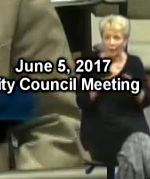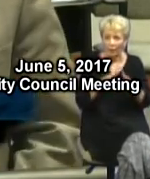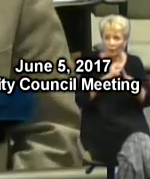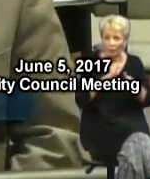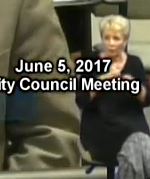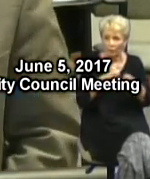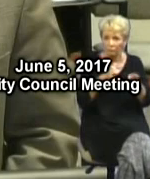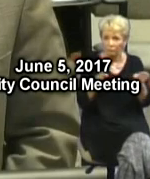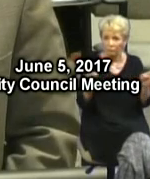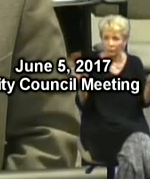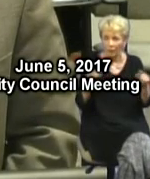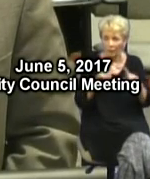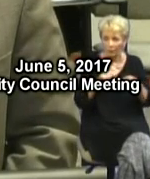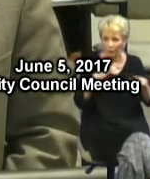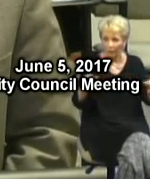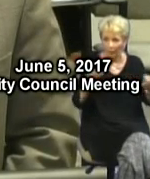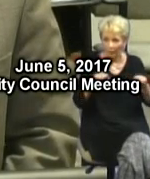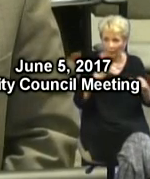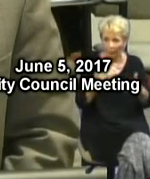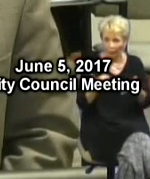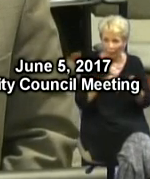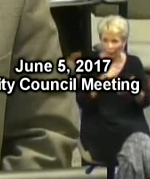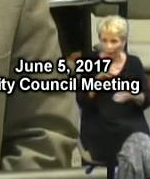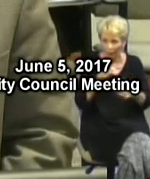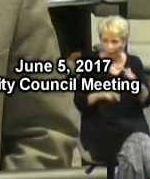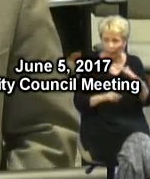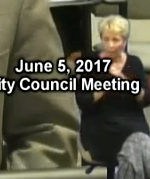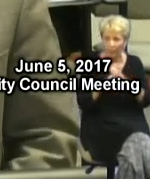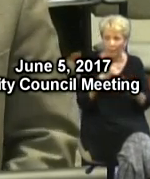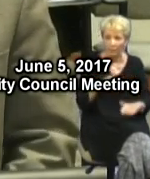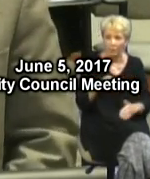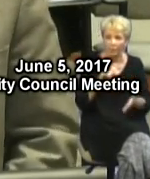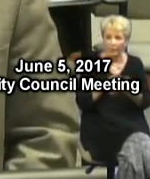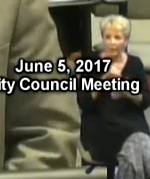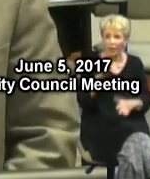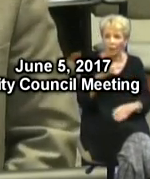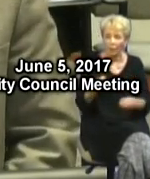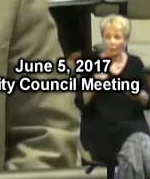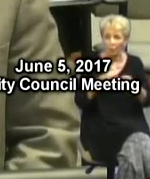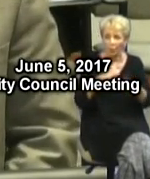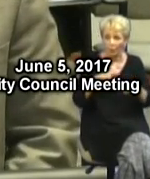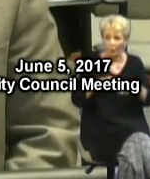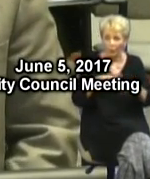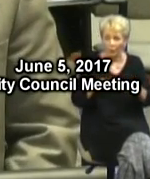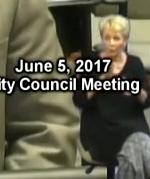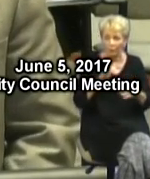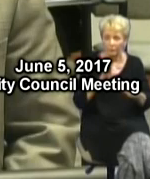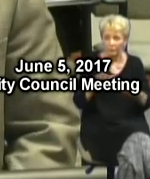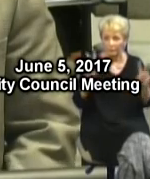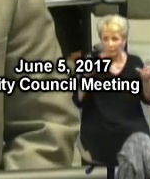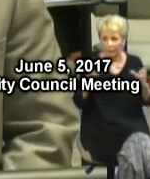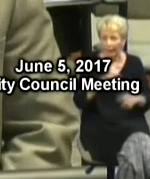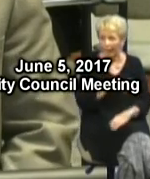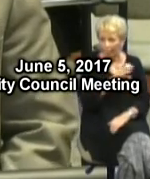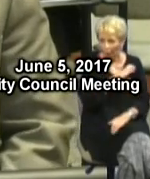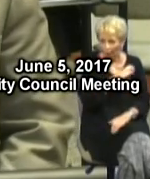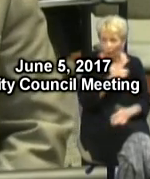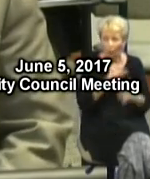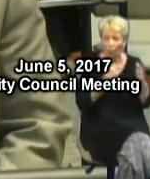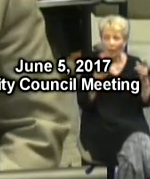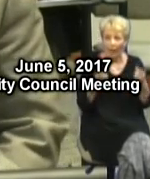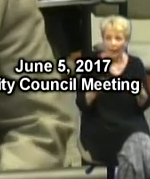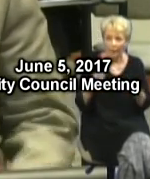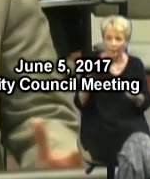range of possibilities anytime a rezoning came up. This code is more based on character, and so what happens